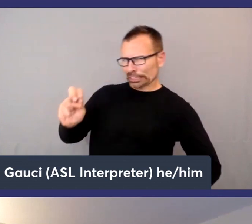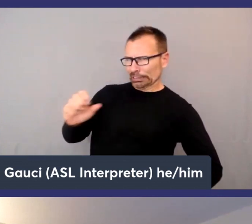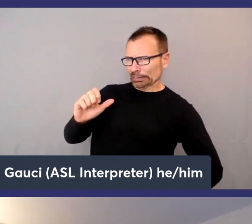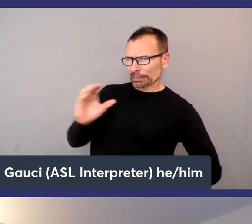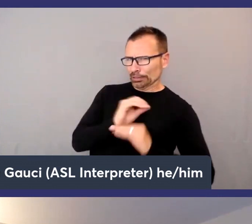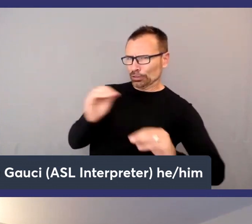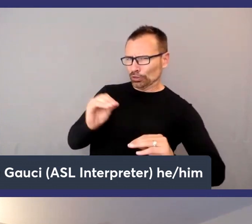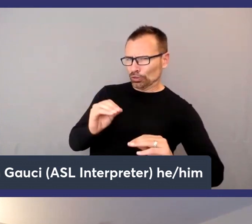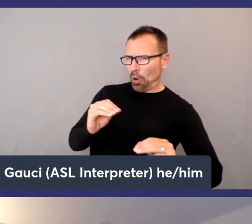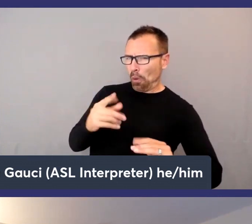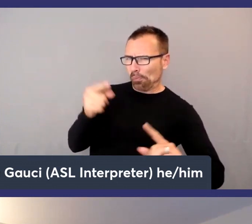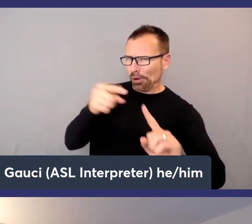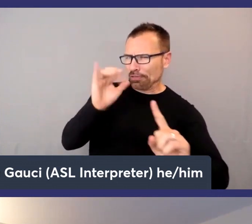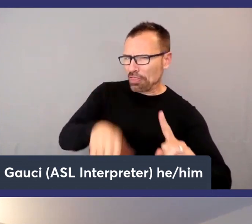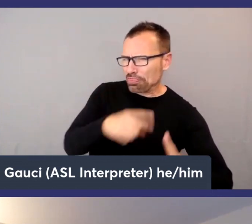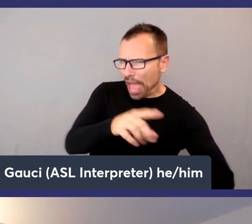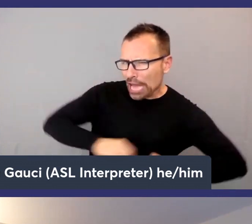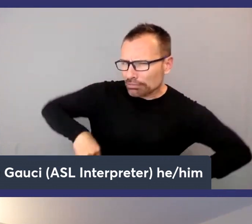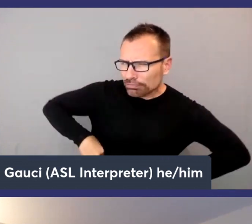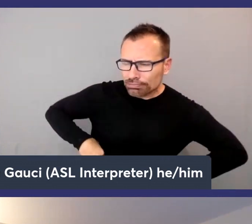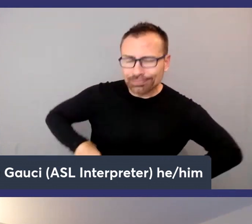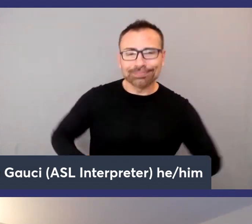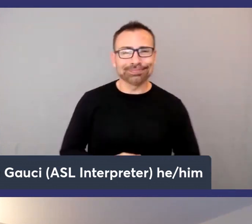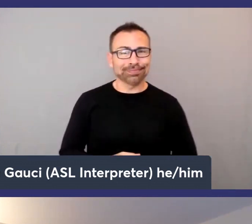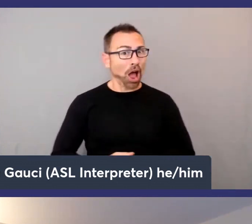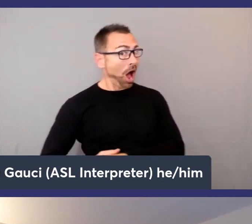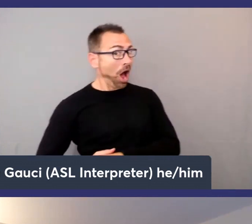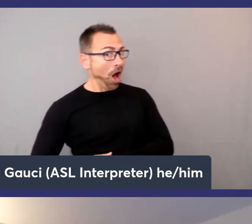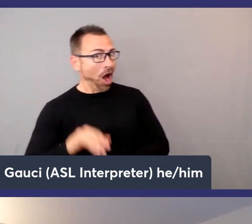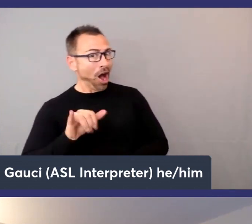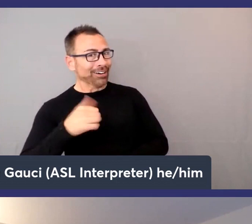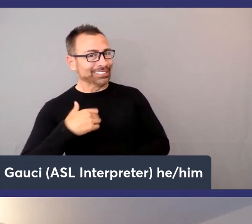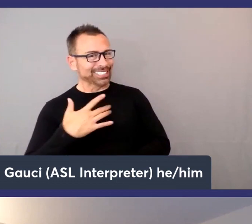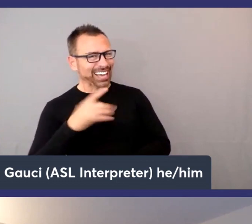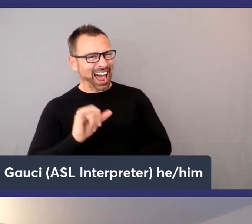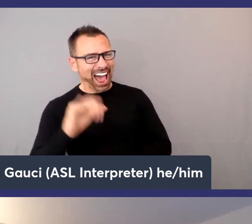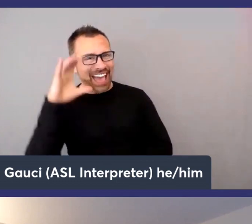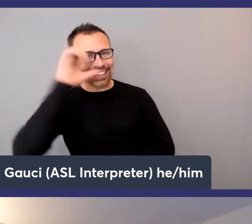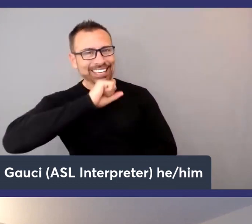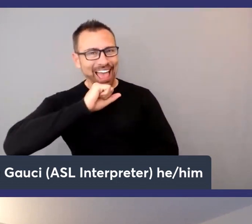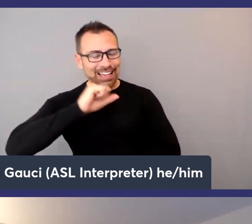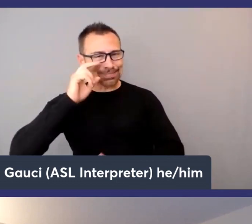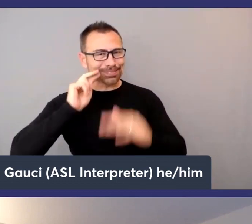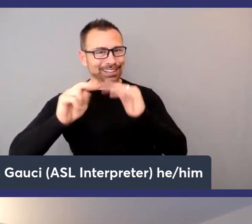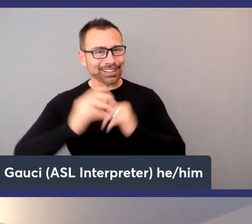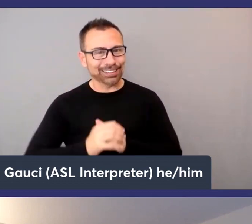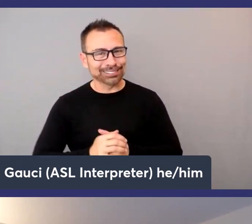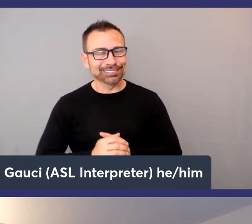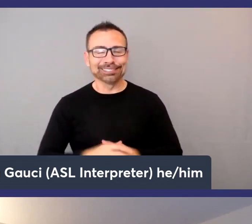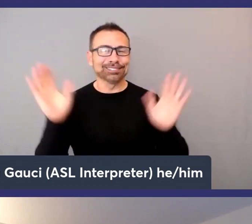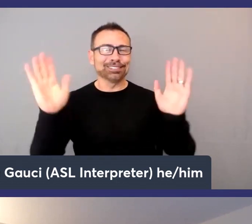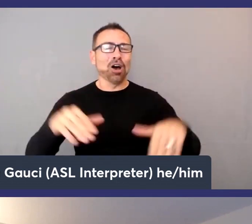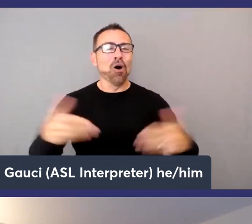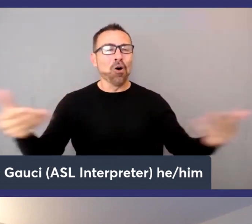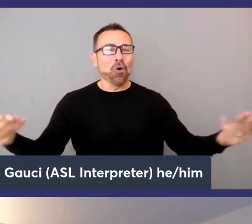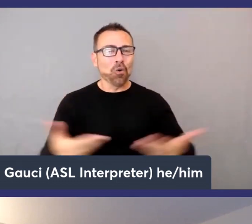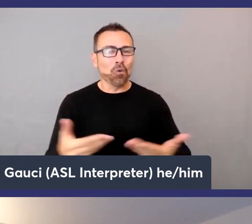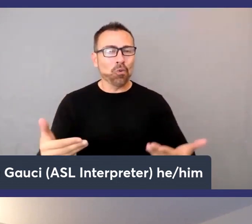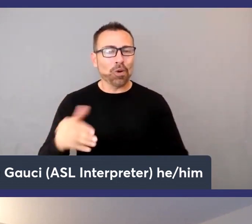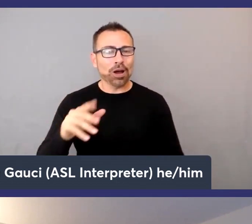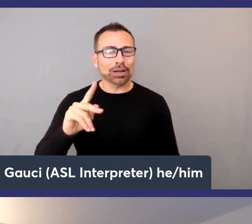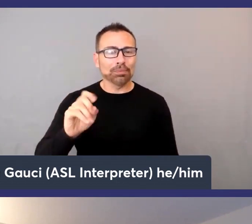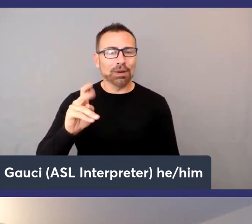It's like I guessed it. Welcome to the stream. First of all, tell us all about yourself and what you do here at AWS. Yeah.